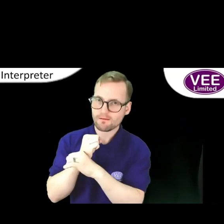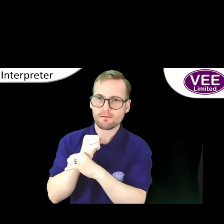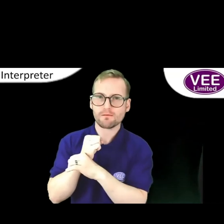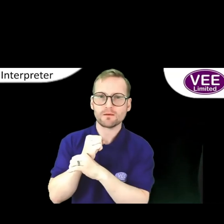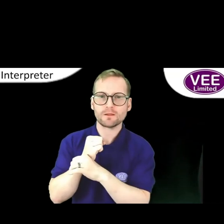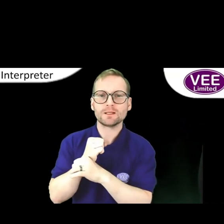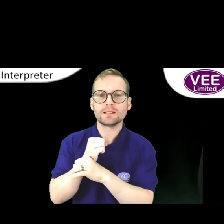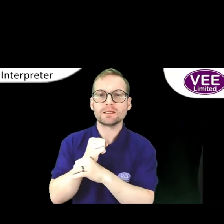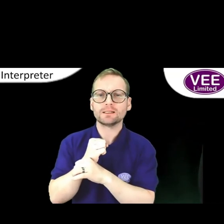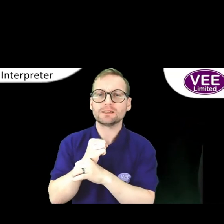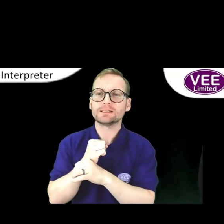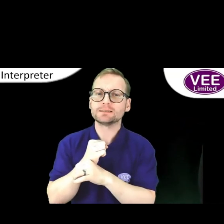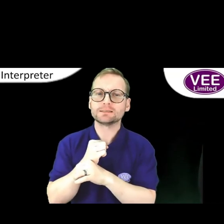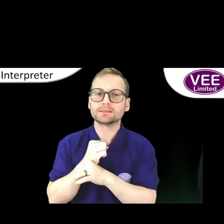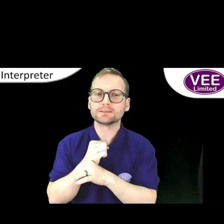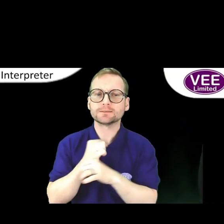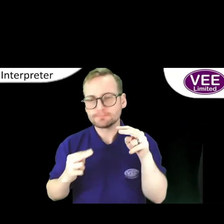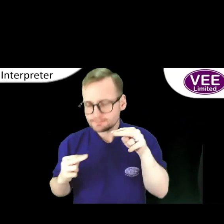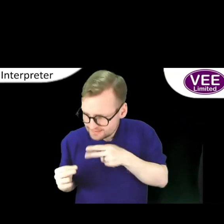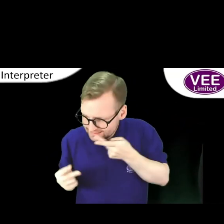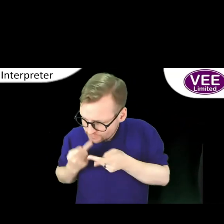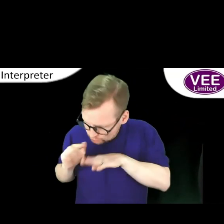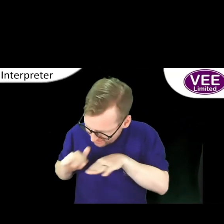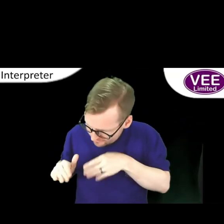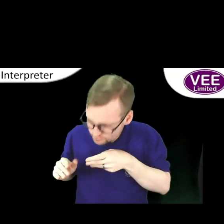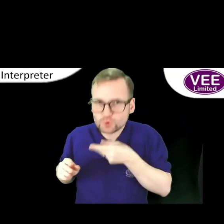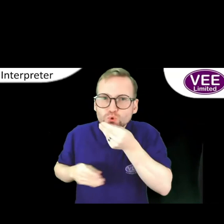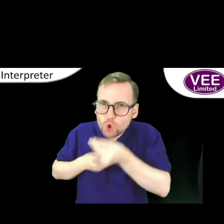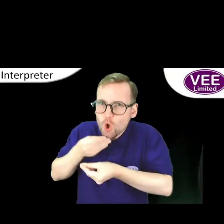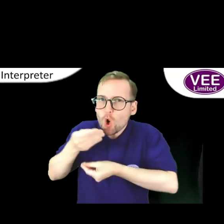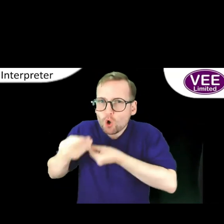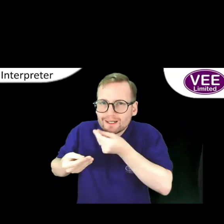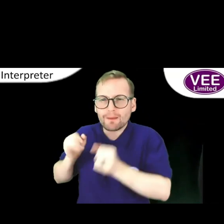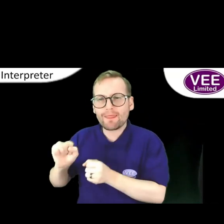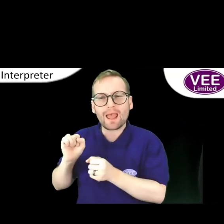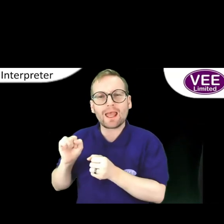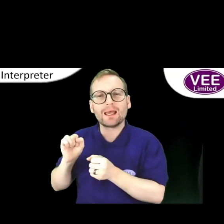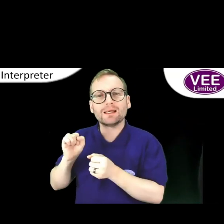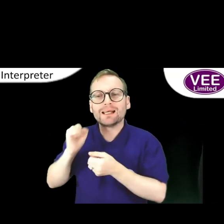It's a miner singing their child to sleep and telling the stories of what they experience in the mines.